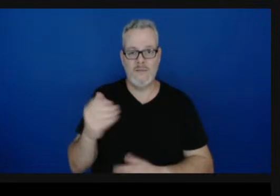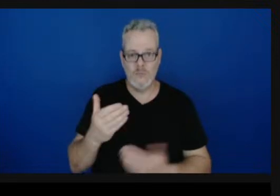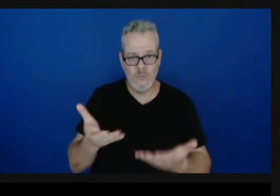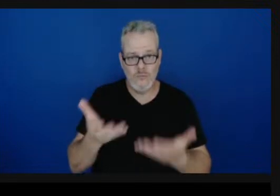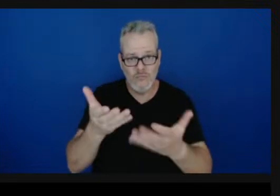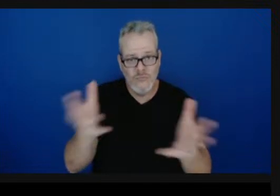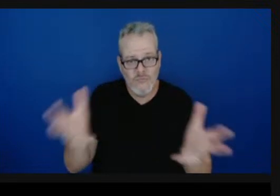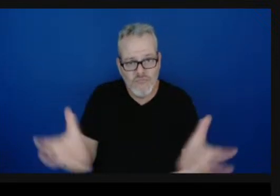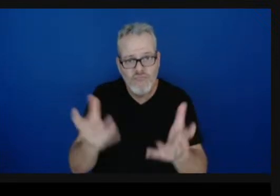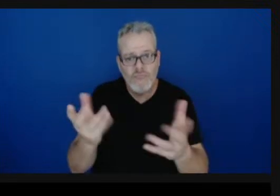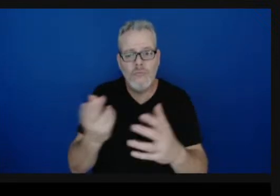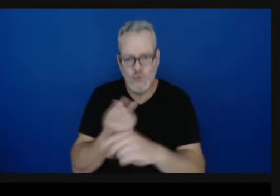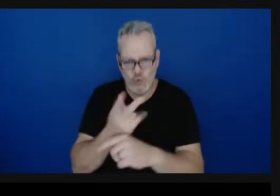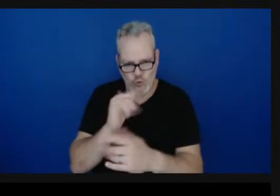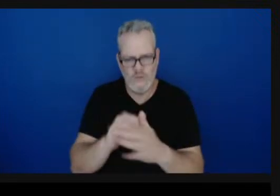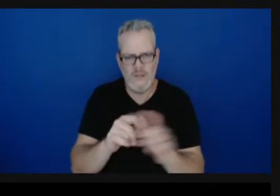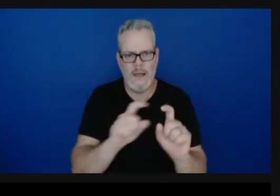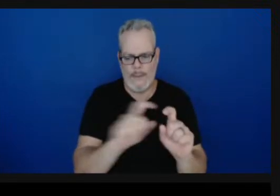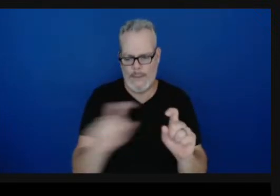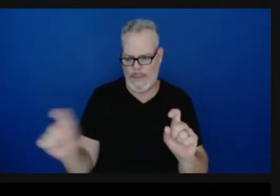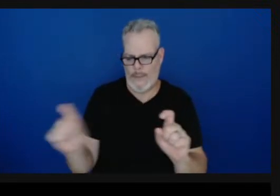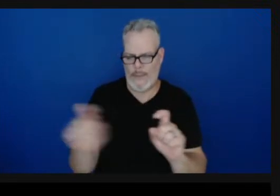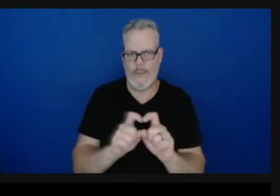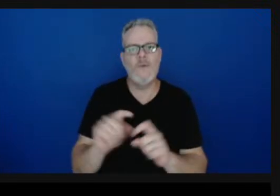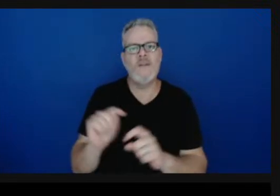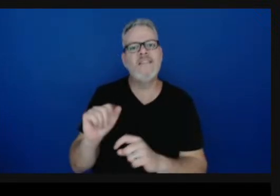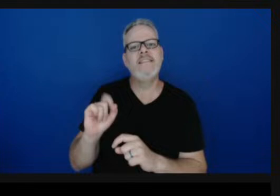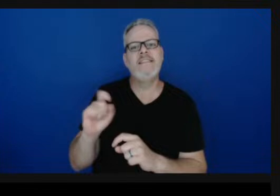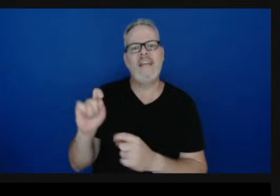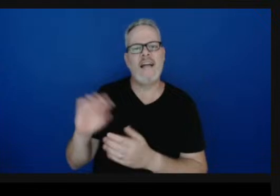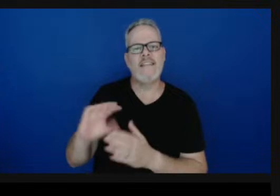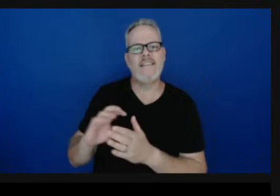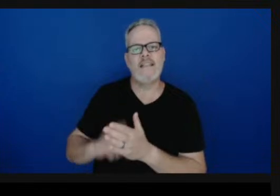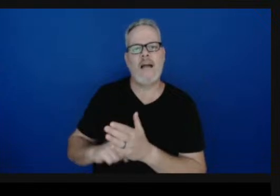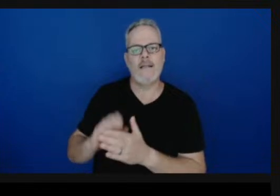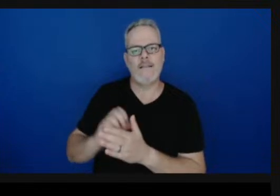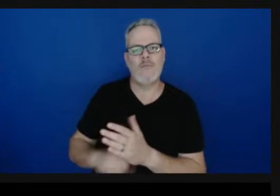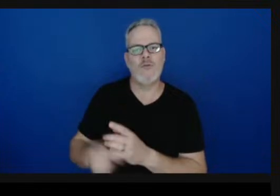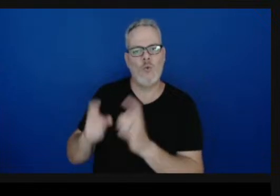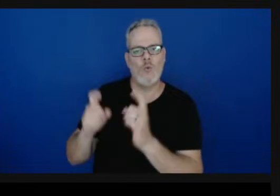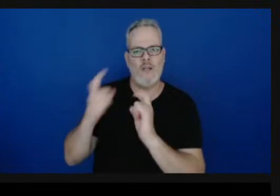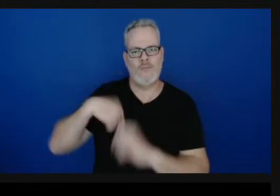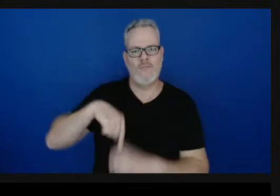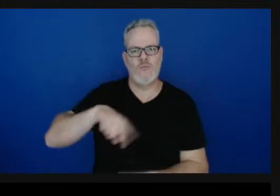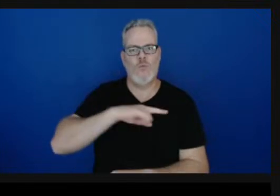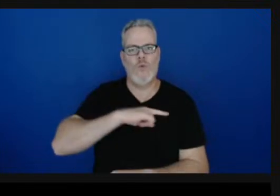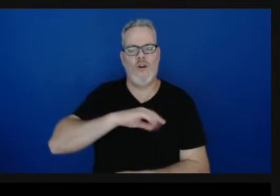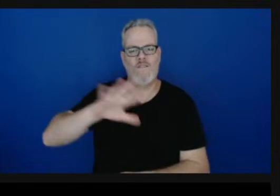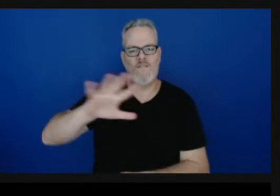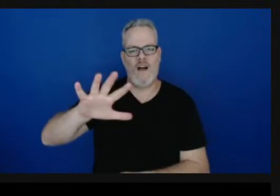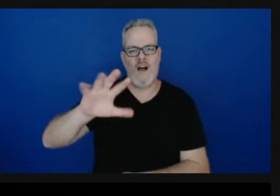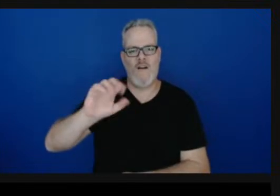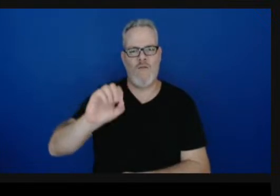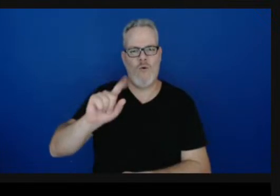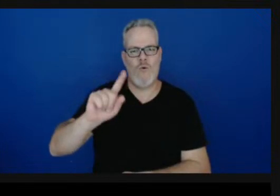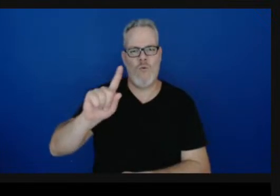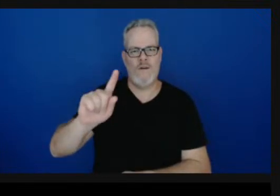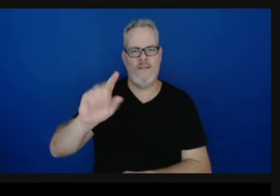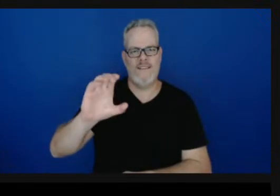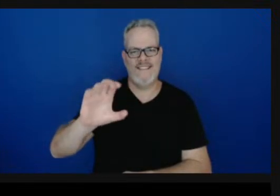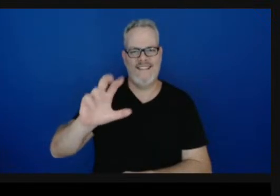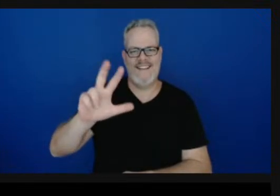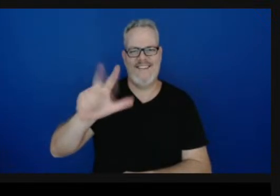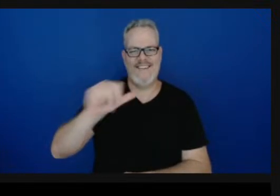through hveri.org/donate. These are tax deductible donations because we are a 501c3 nonprofit.